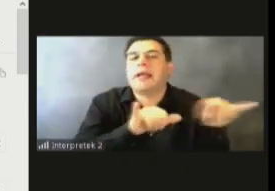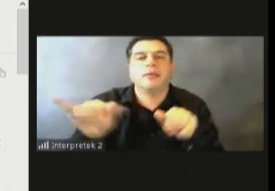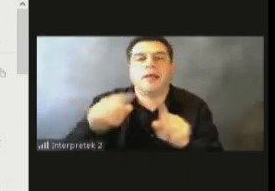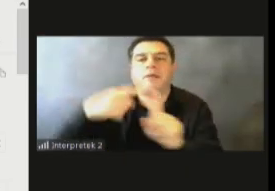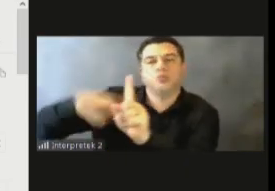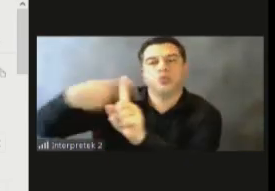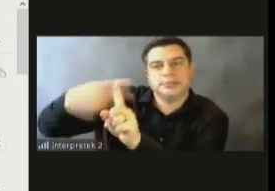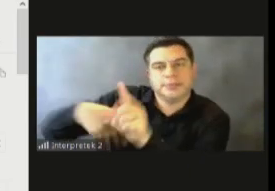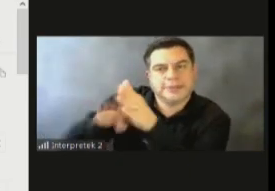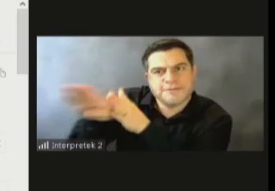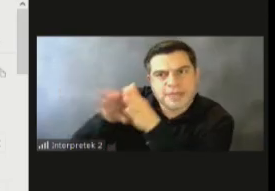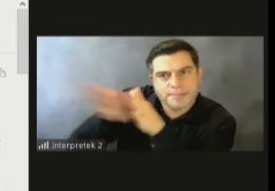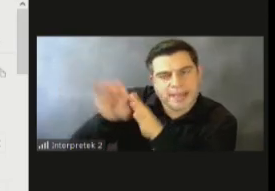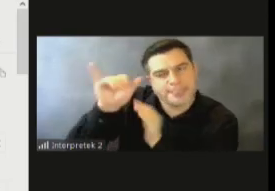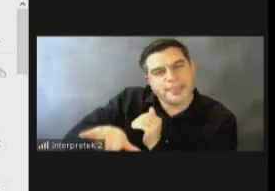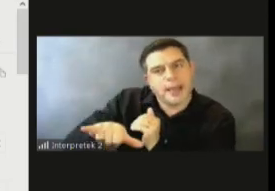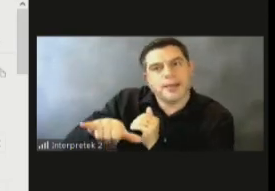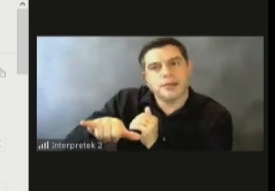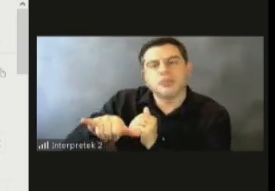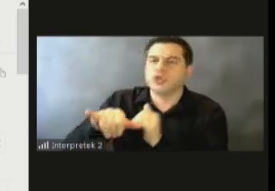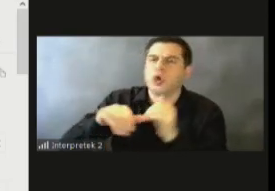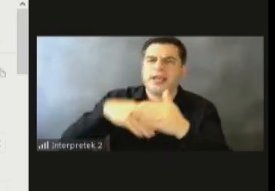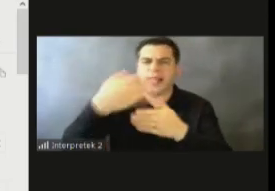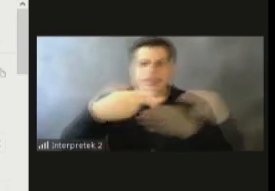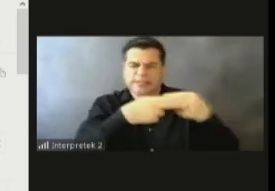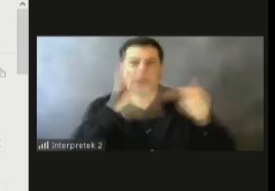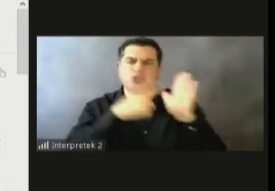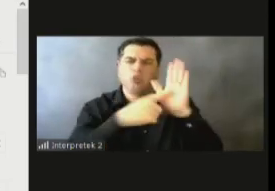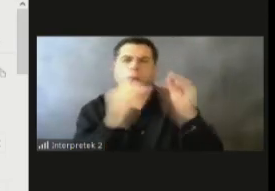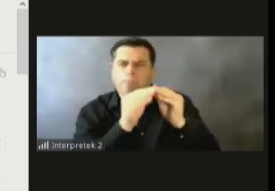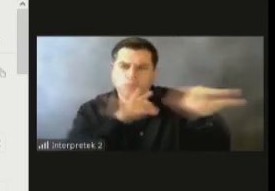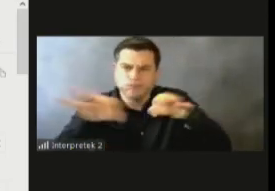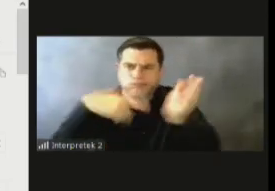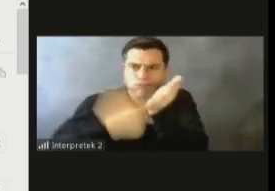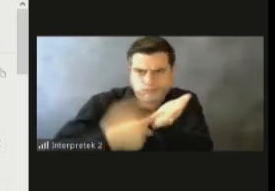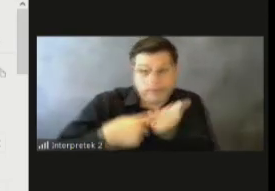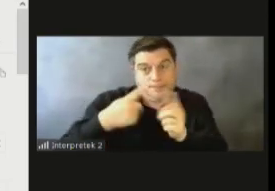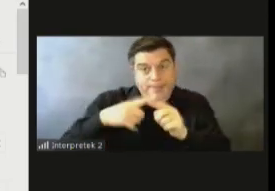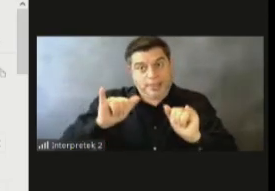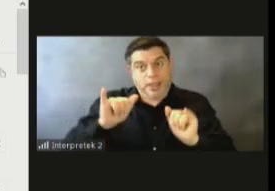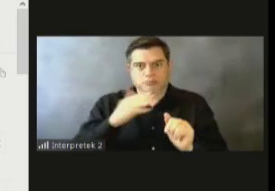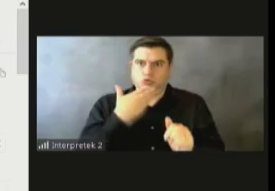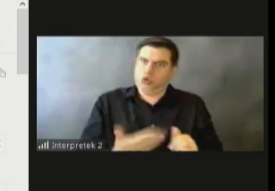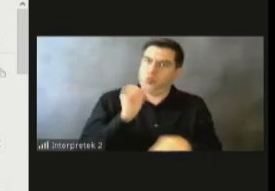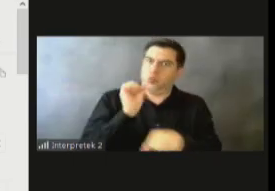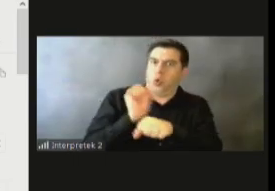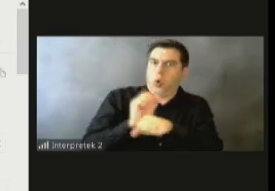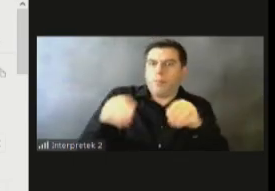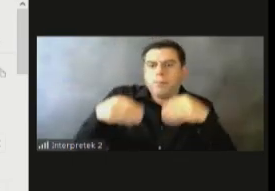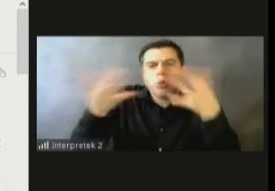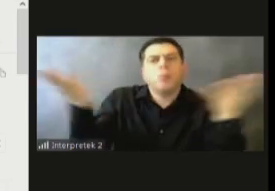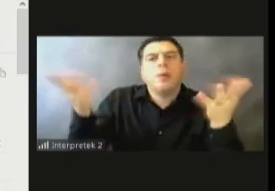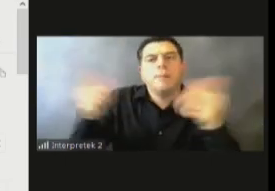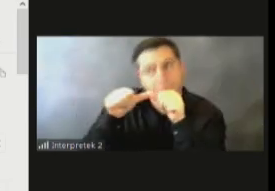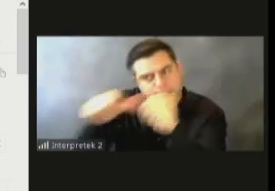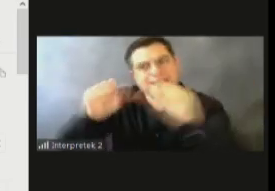next slide here, but it works just as well with that ground lease, provides for permanent affordability of the rental housing that's built on top.